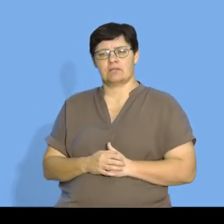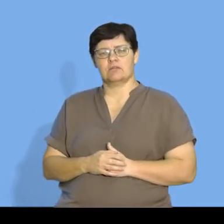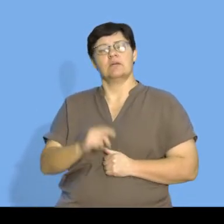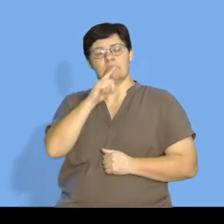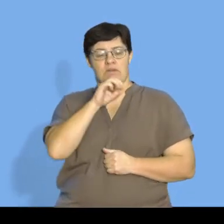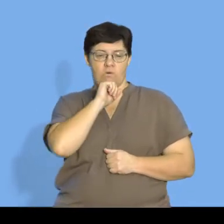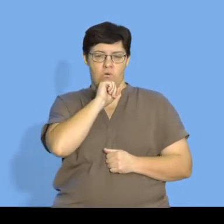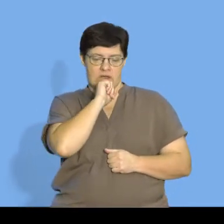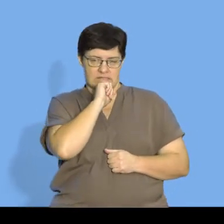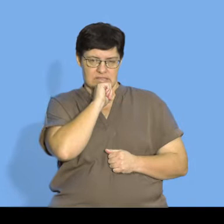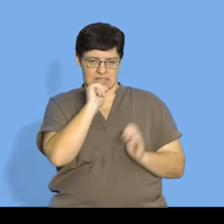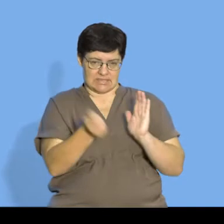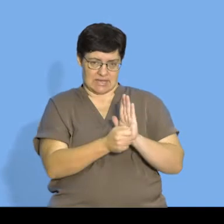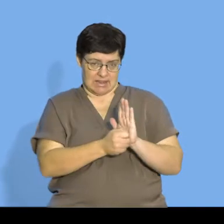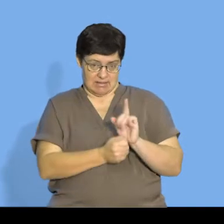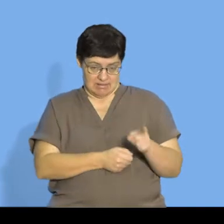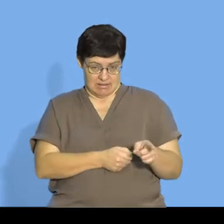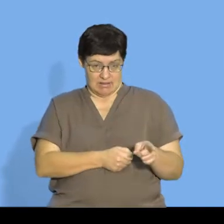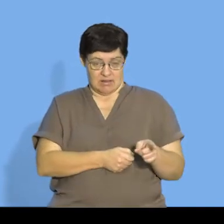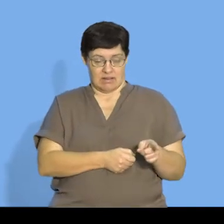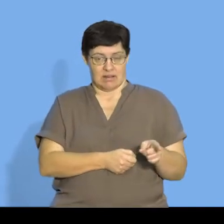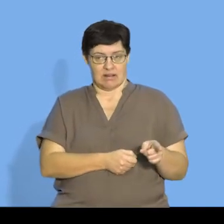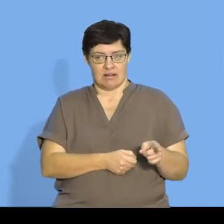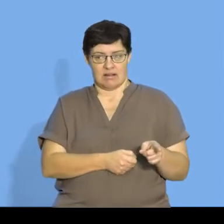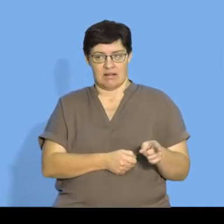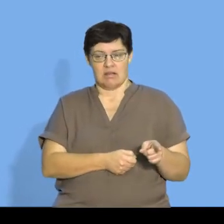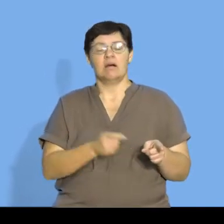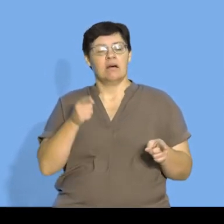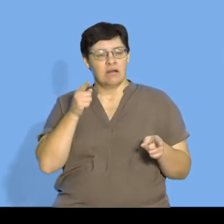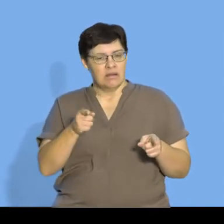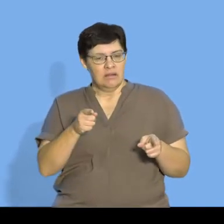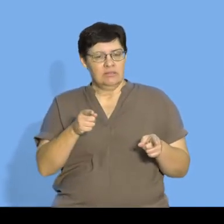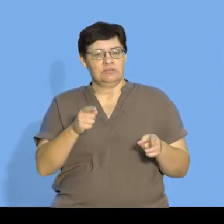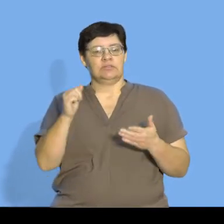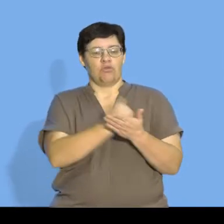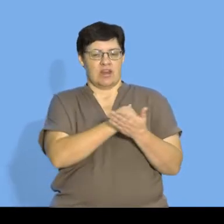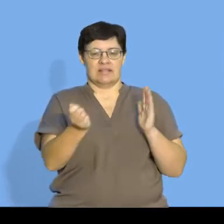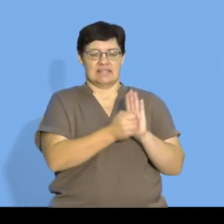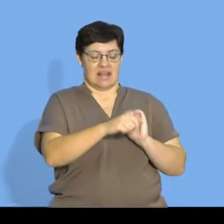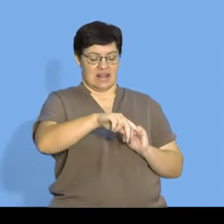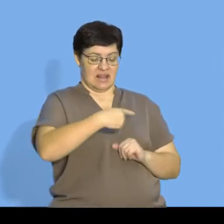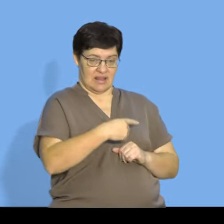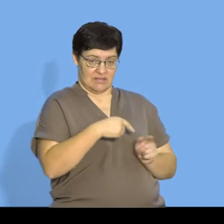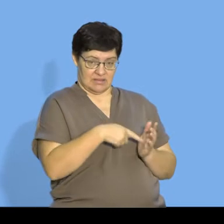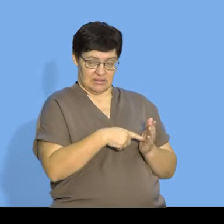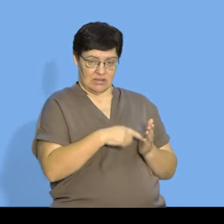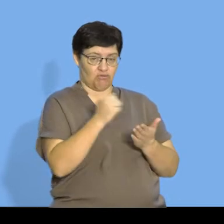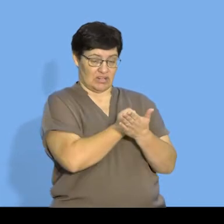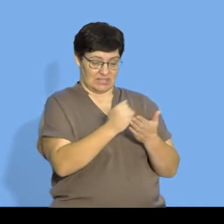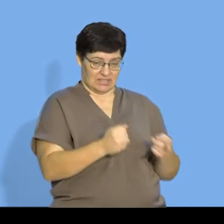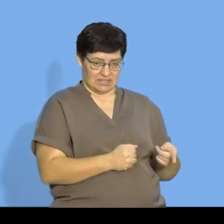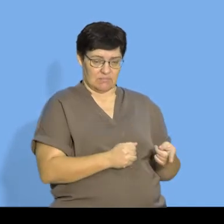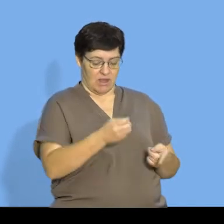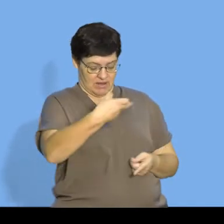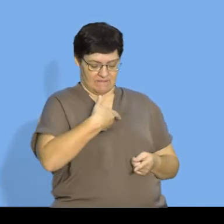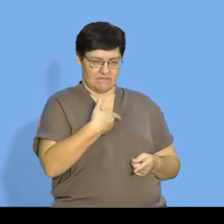There's my August sale, right? And there's my credit sale is given to me. So clearly